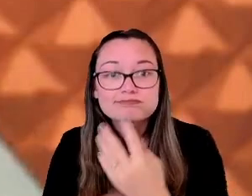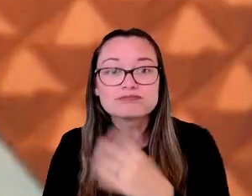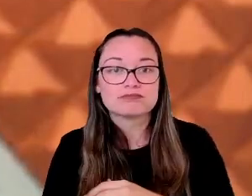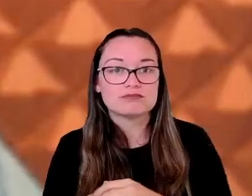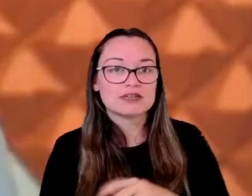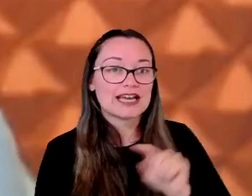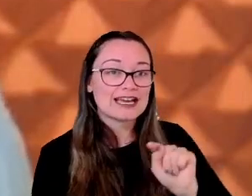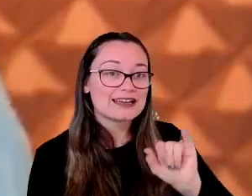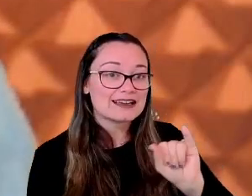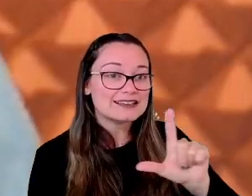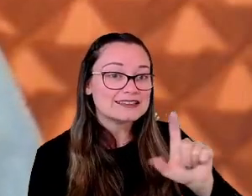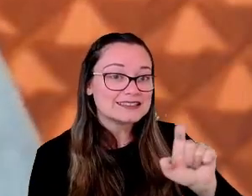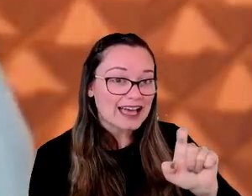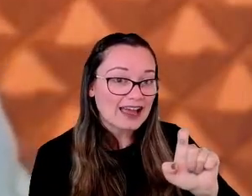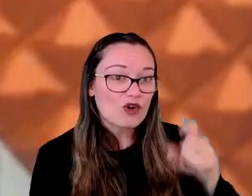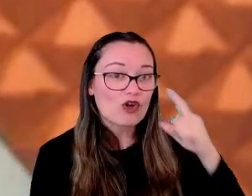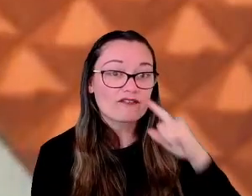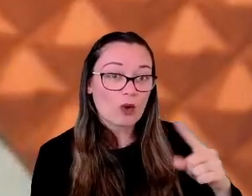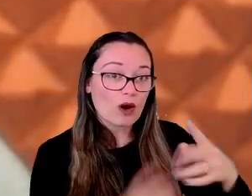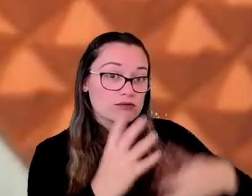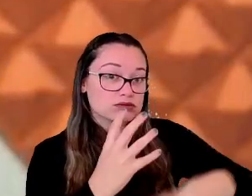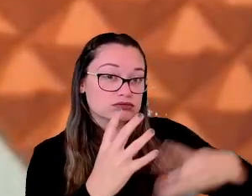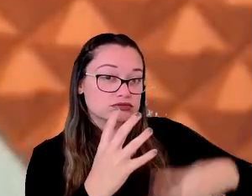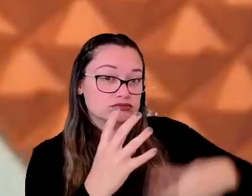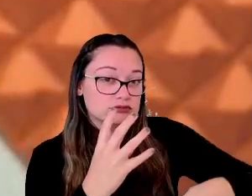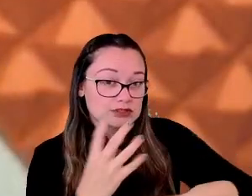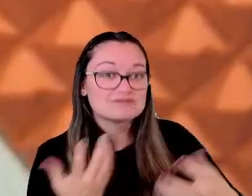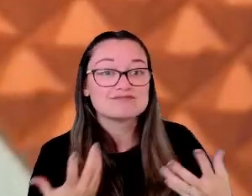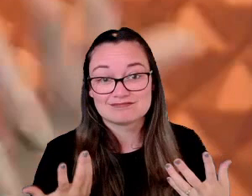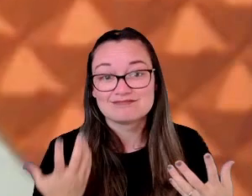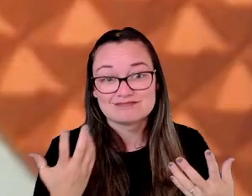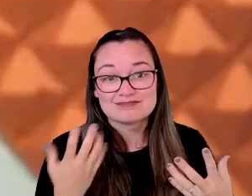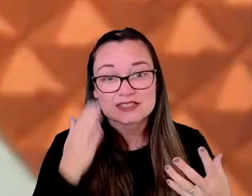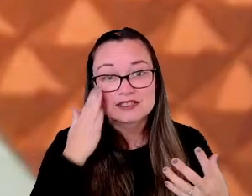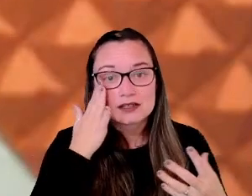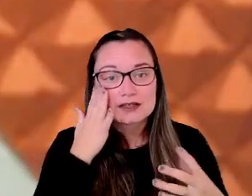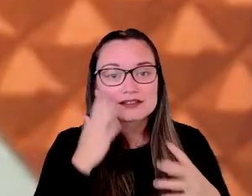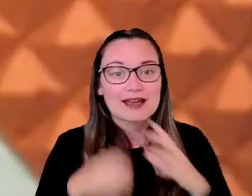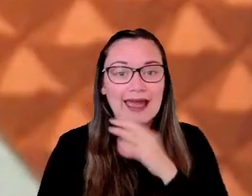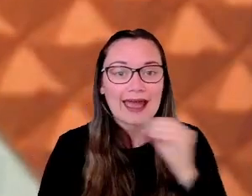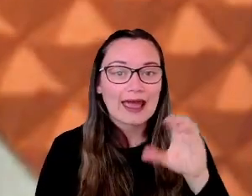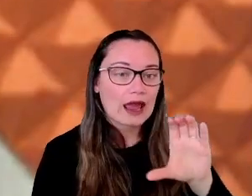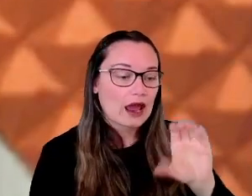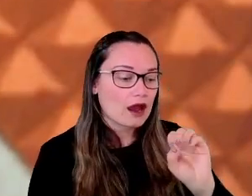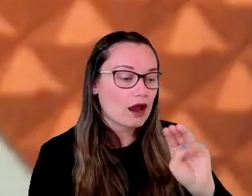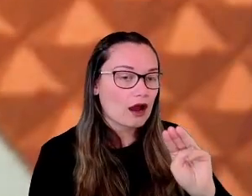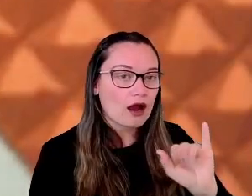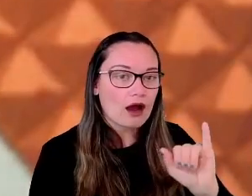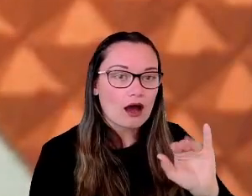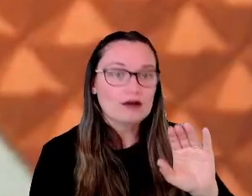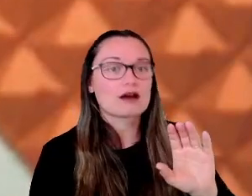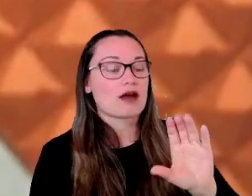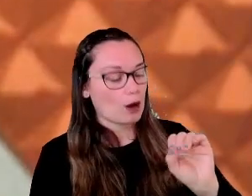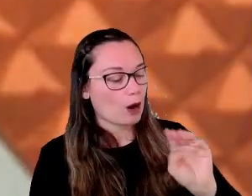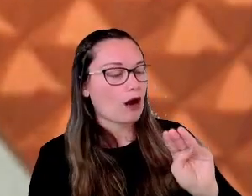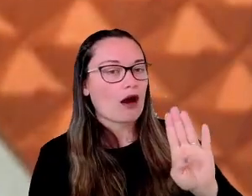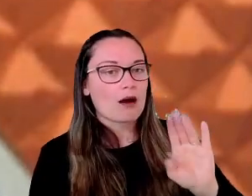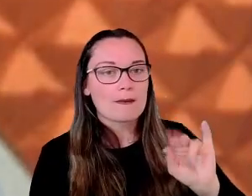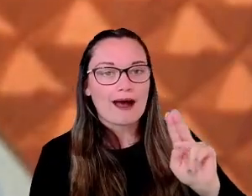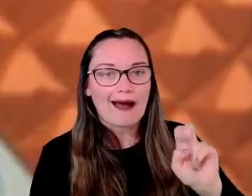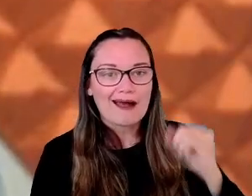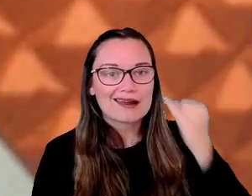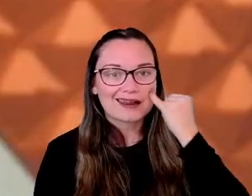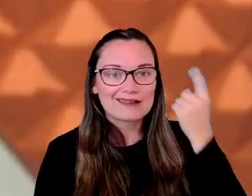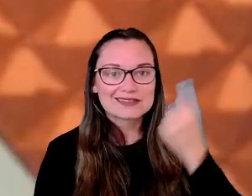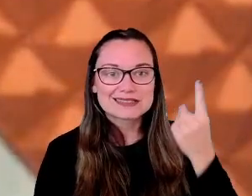into a field to help drainage. So anything like that, to knowing combines. If a combine breaks down, exactly how do you go about